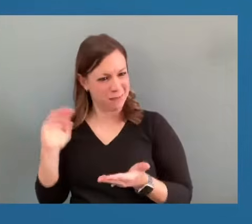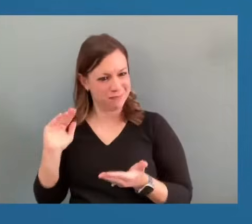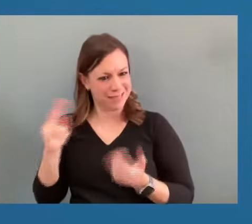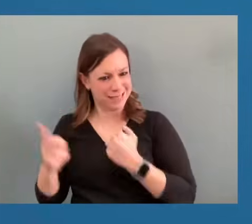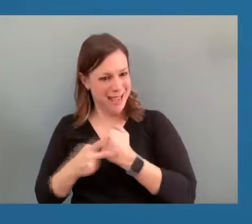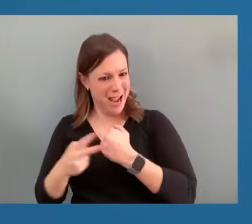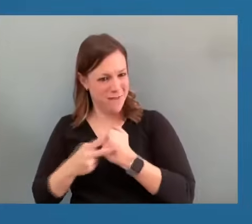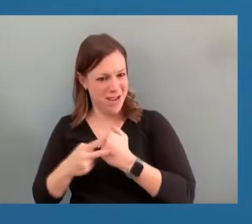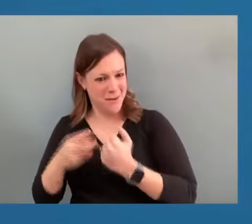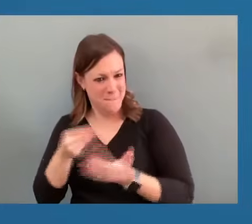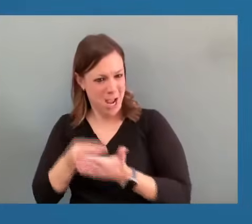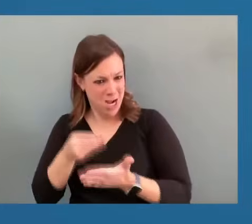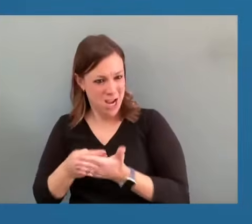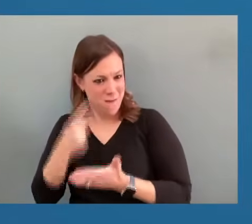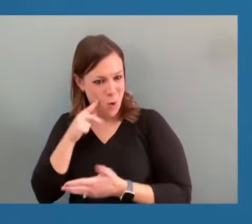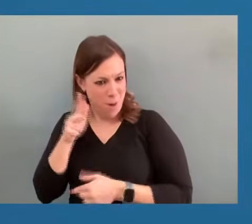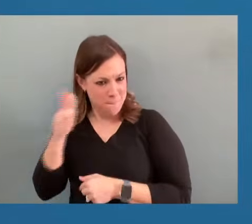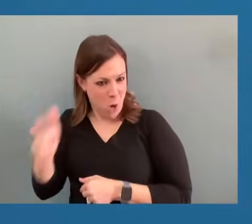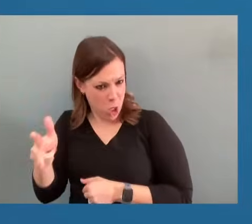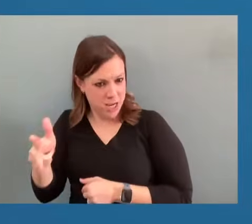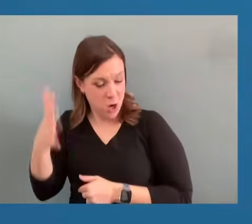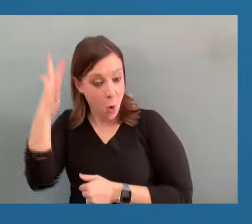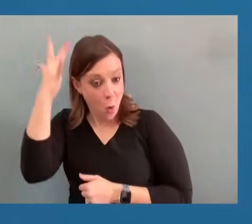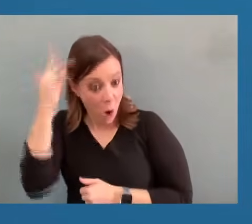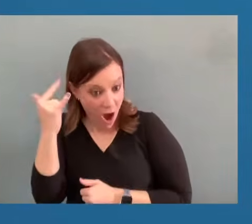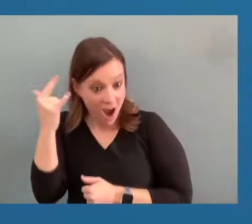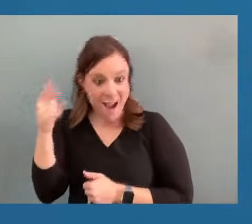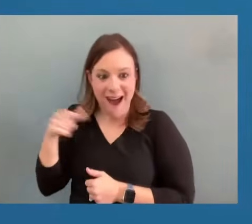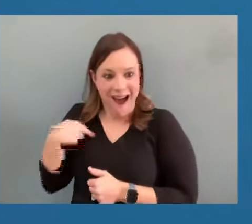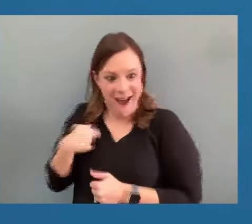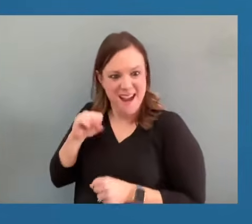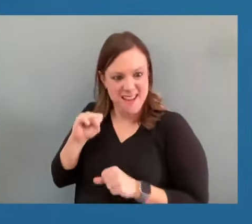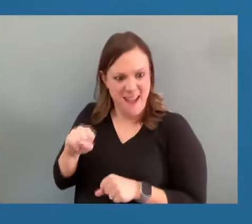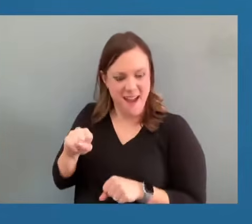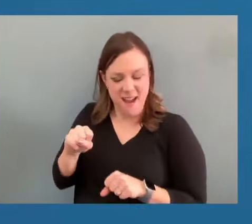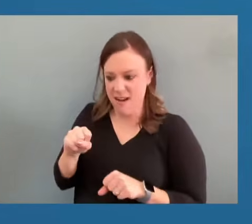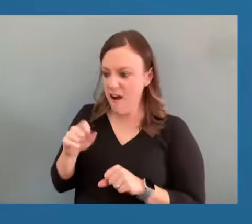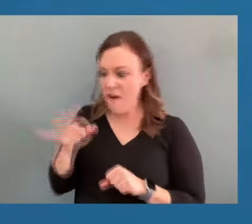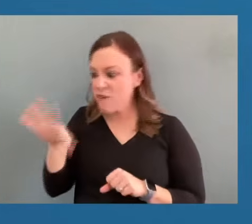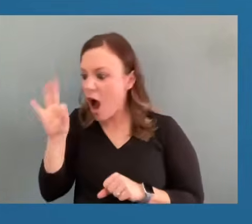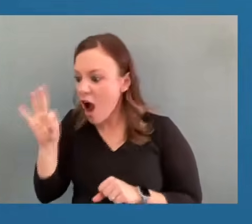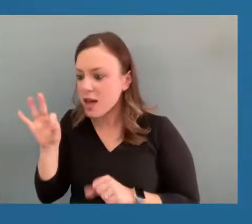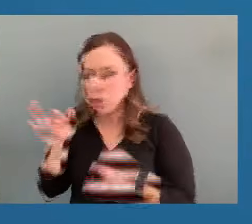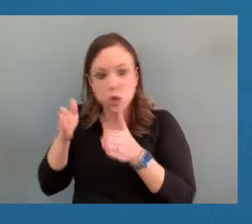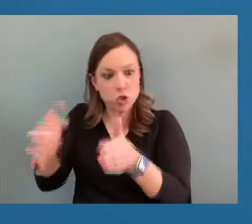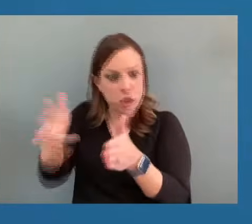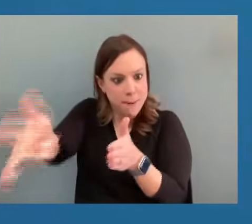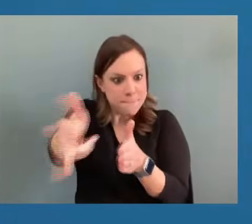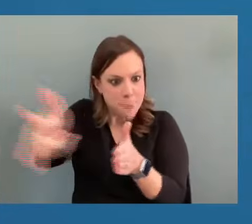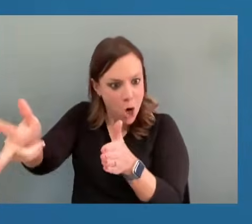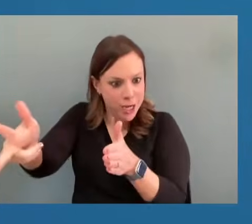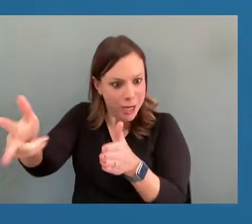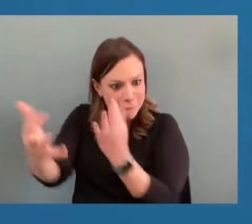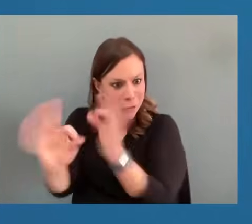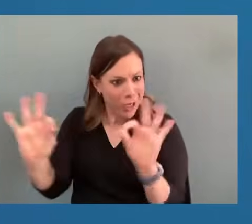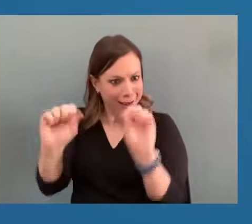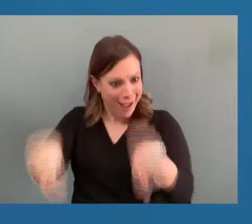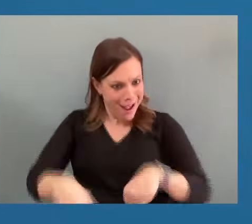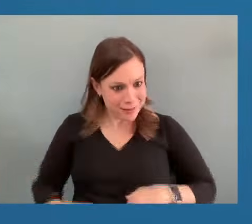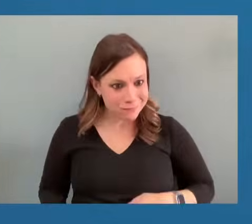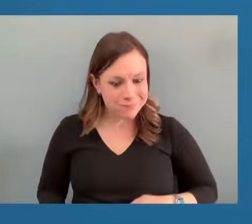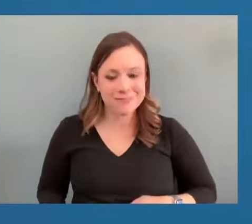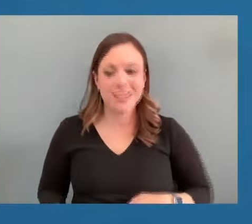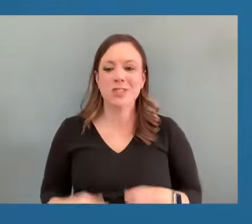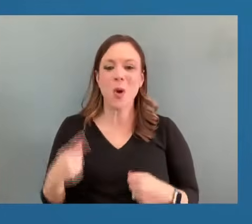street. And this is something that no matter which way you're approaching it from, we can see the success. And that is what we are